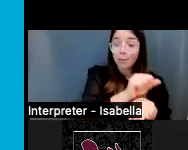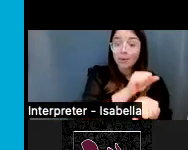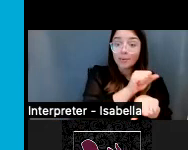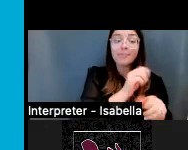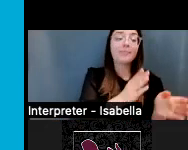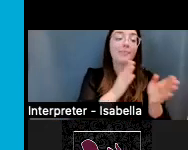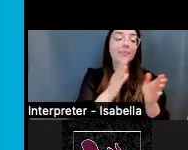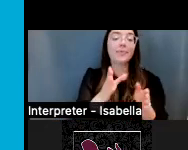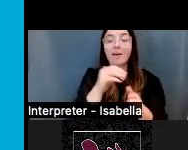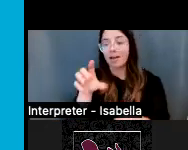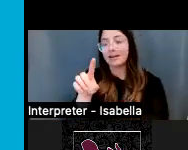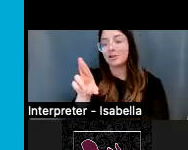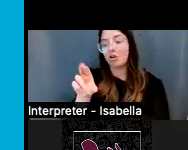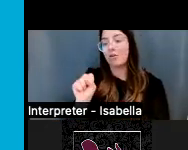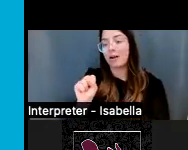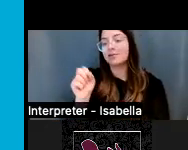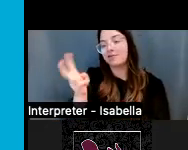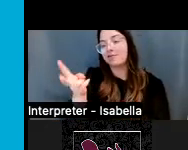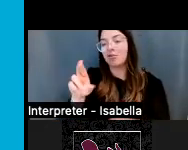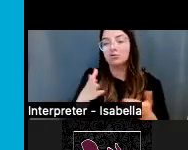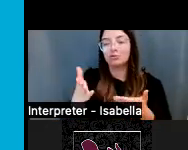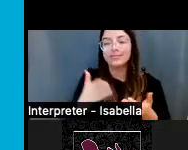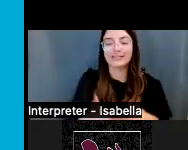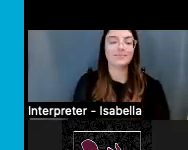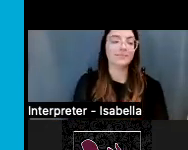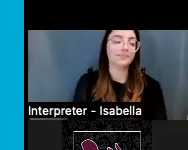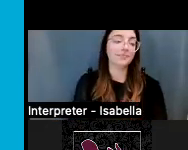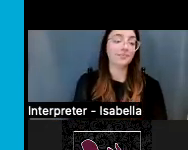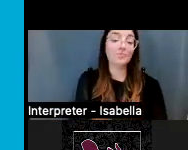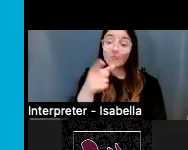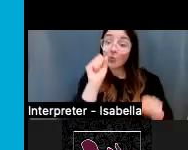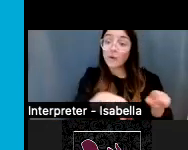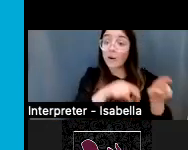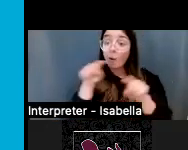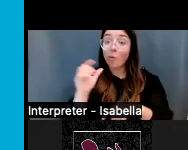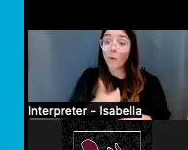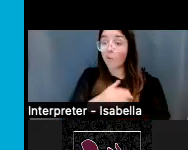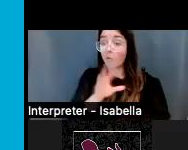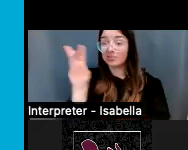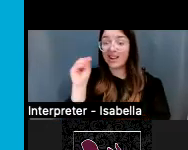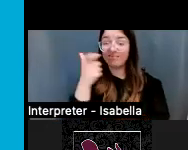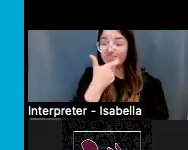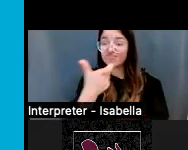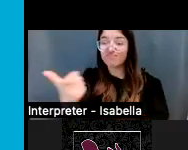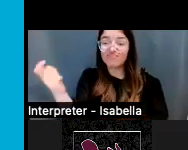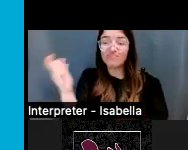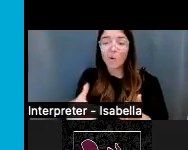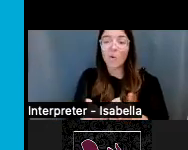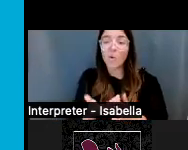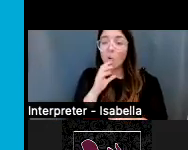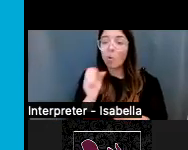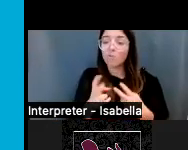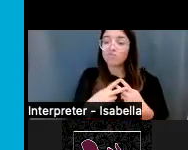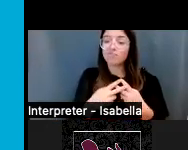as DRS vocational services. So you can go to our website and view the recorded sessions